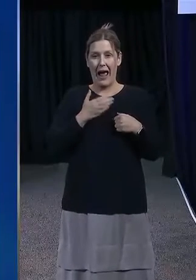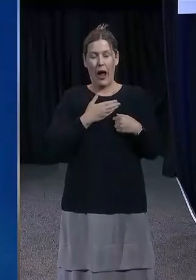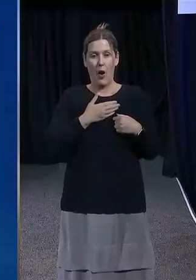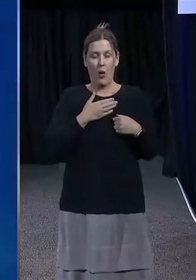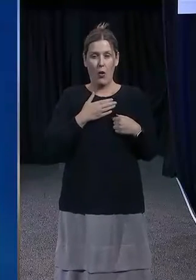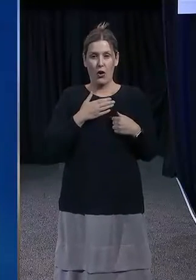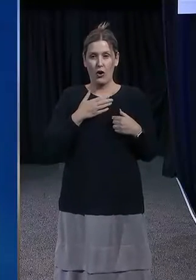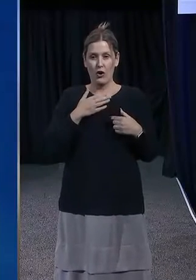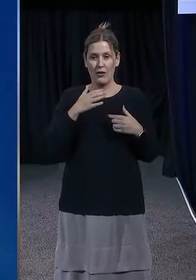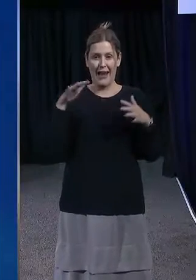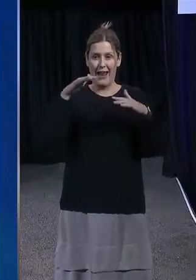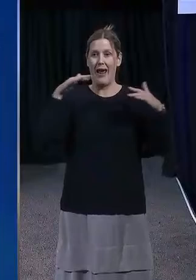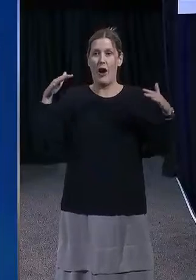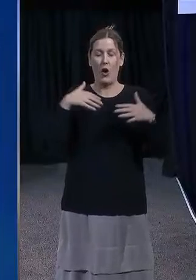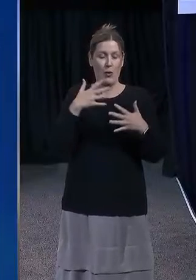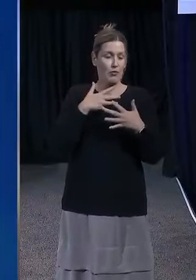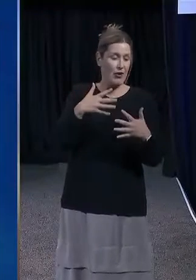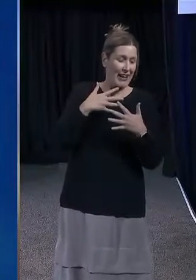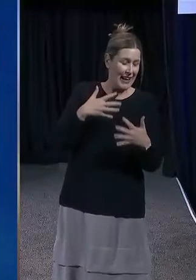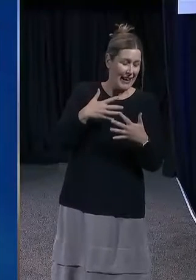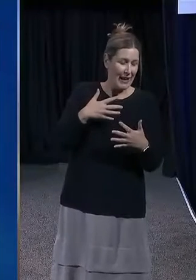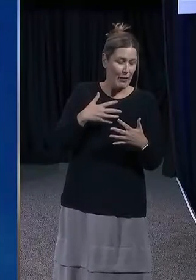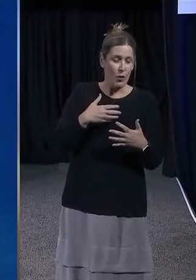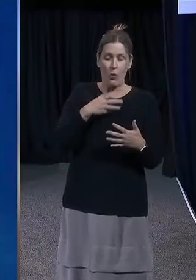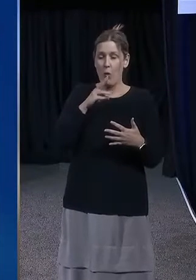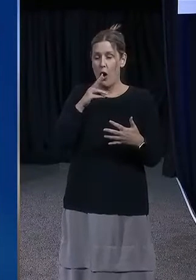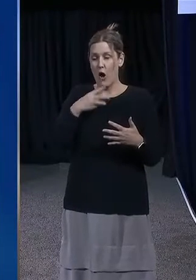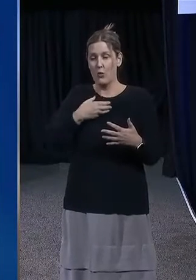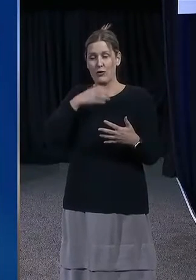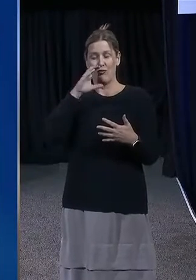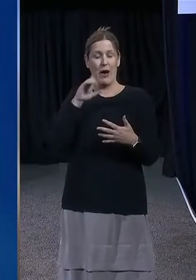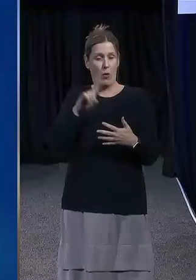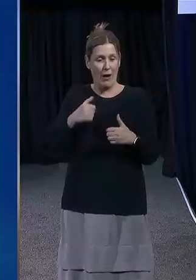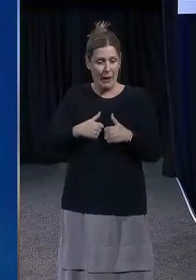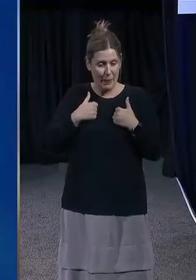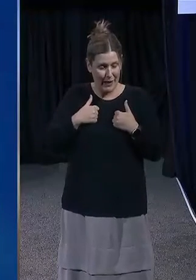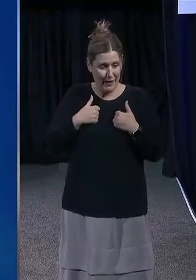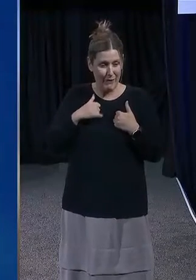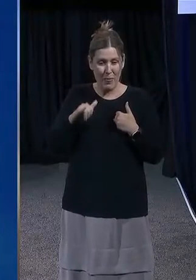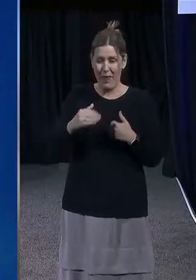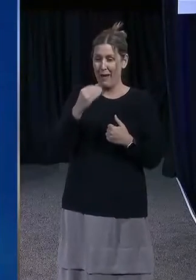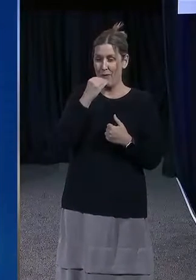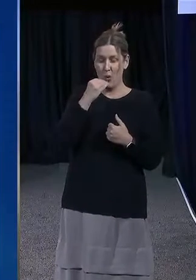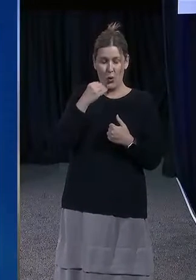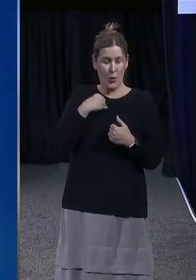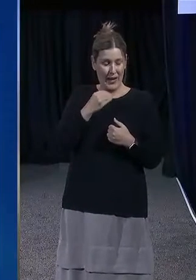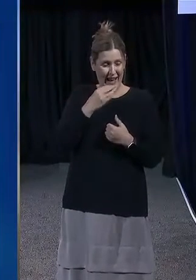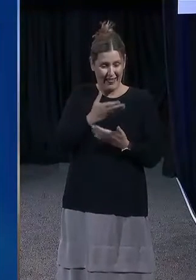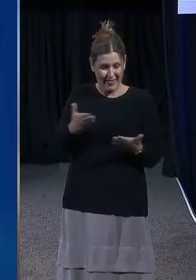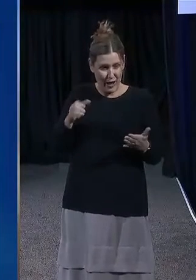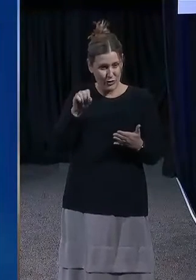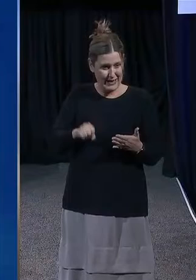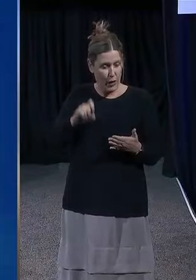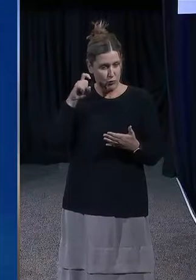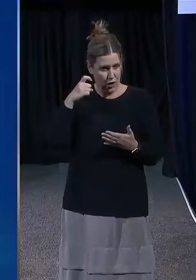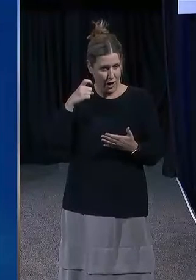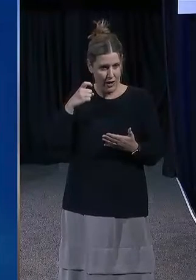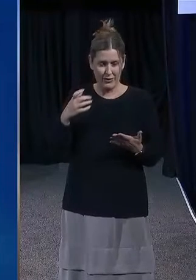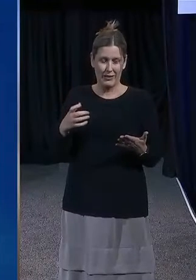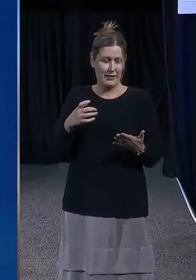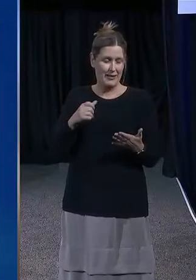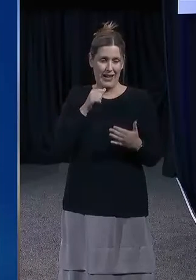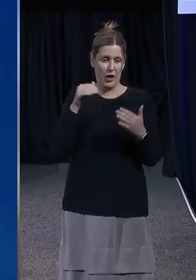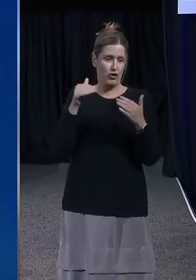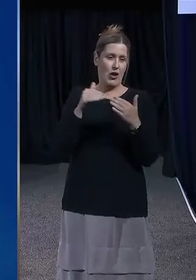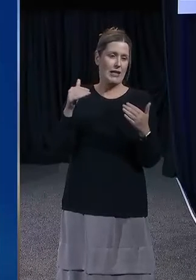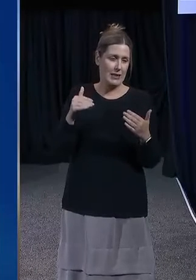South Bronx, the water that we drank in the South Bronx, the food that we ate in the South Bronx, unjust discrimination.